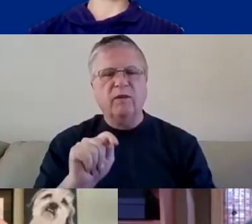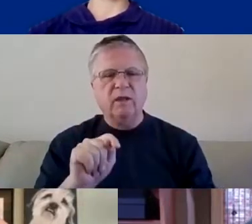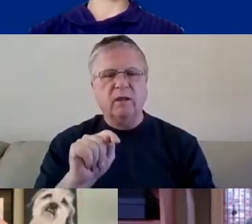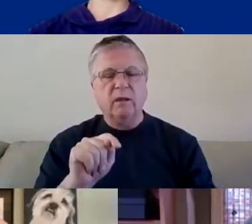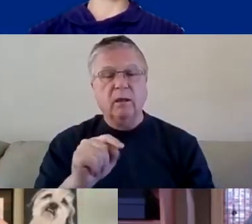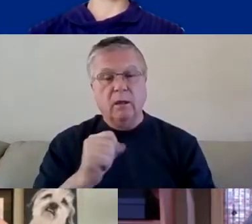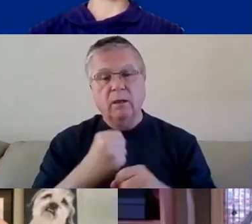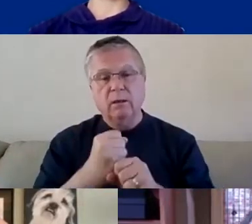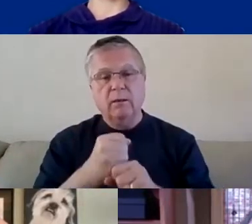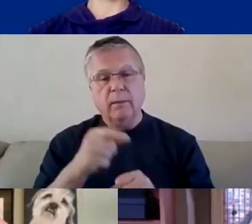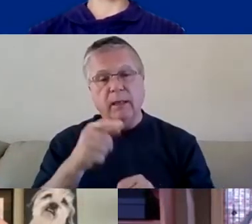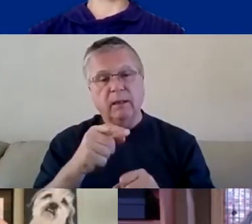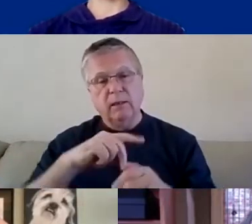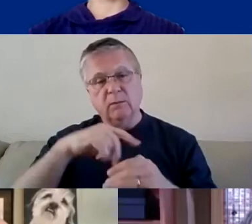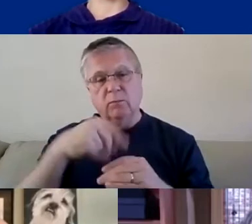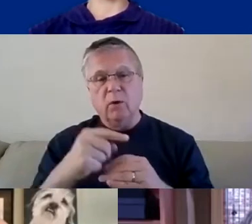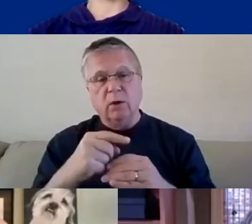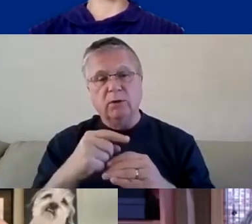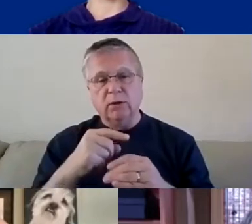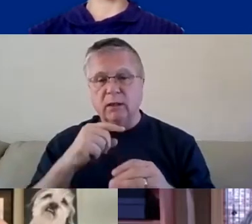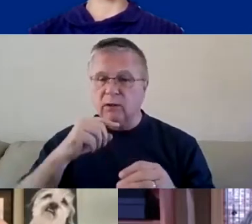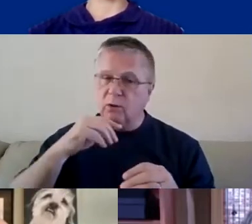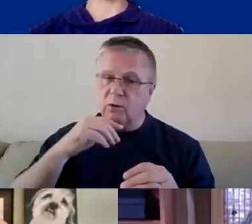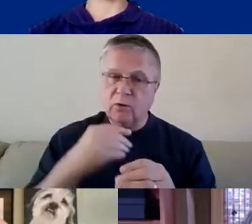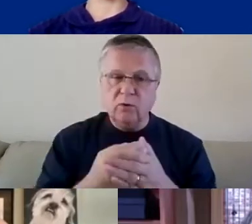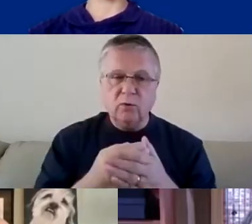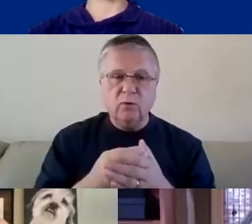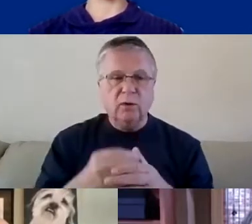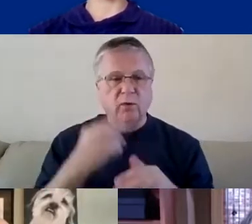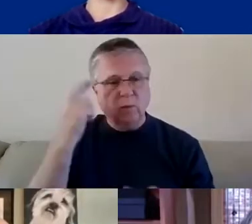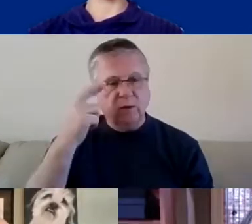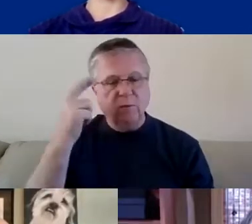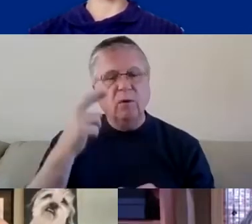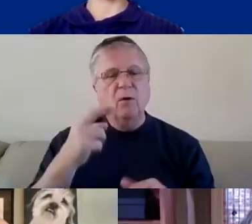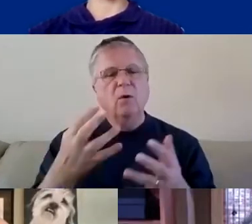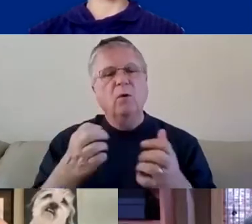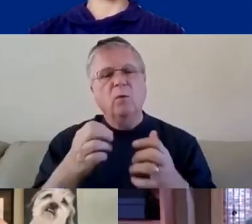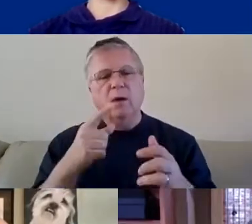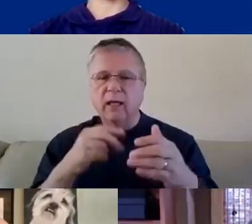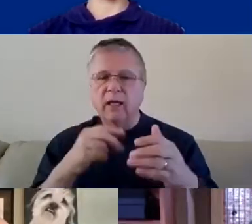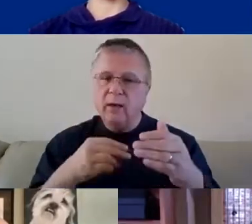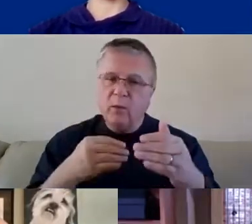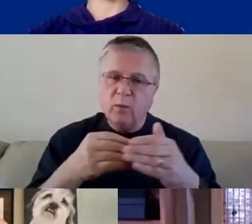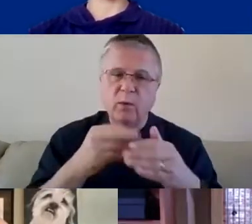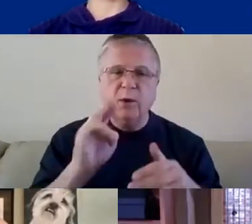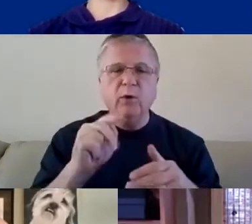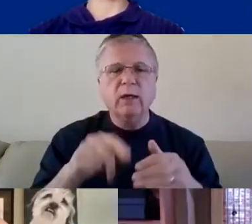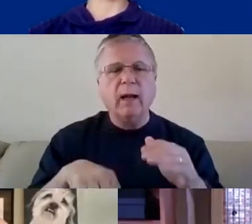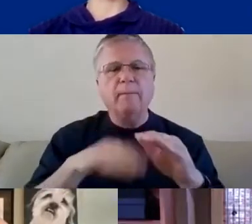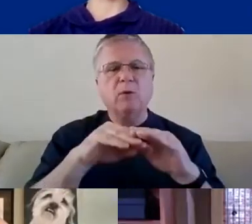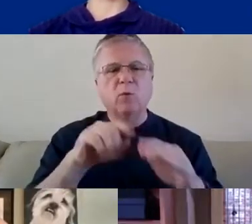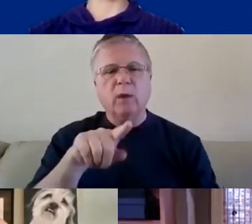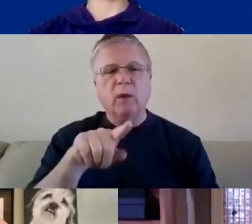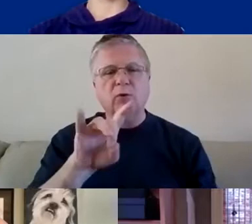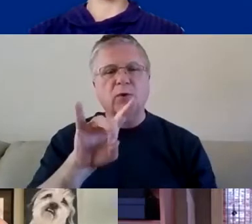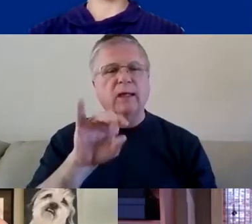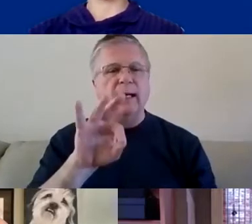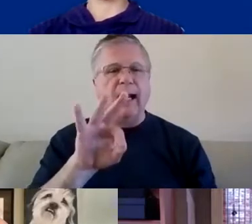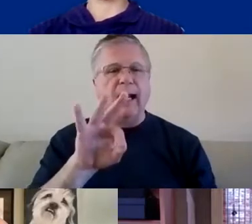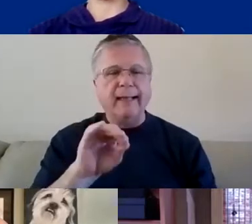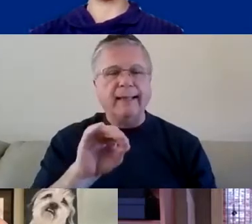project viable, we'd like to get that number of units up closer to 190. So we're